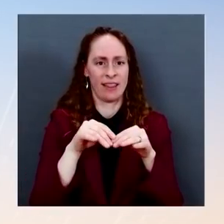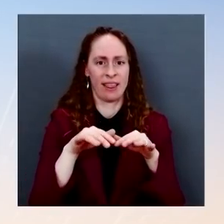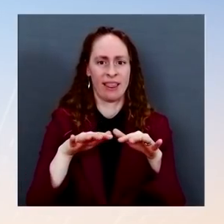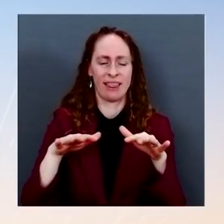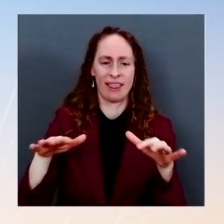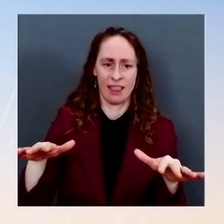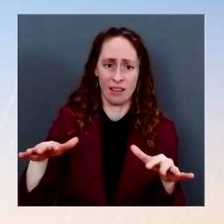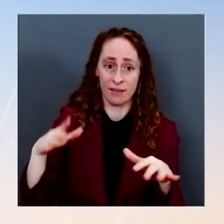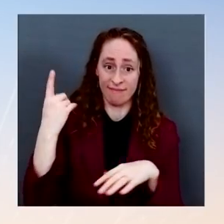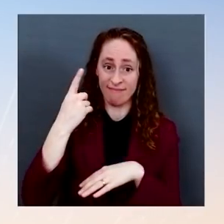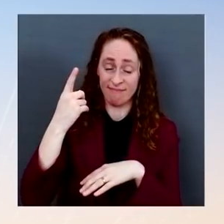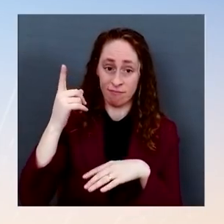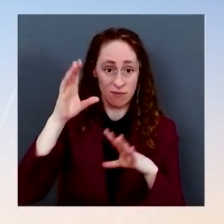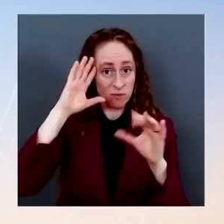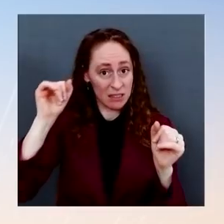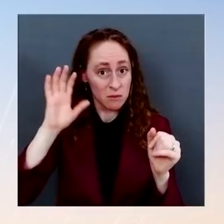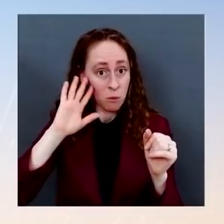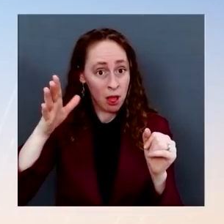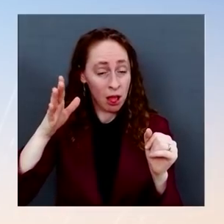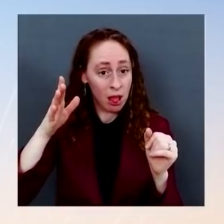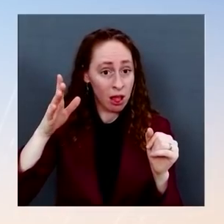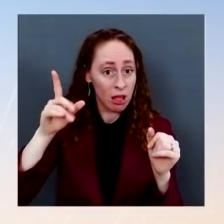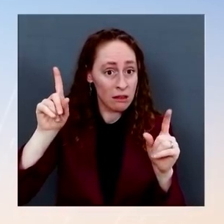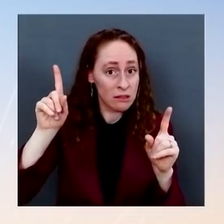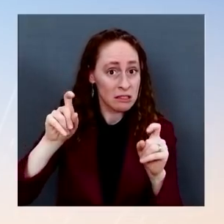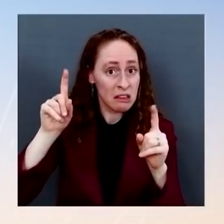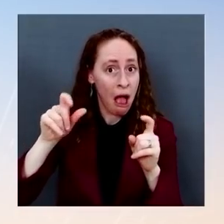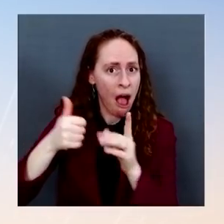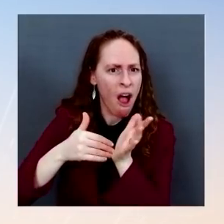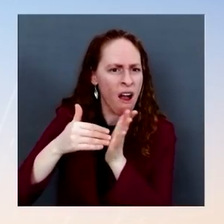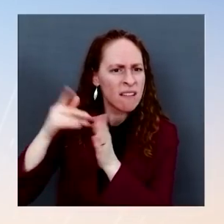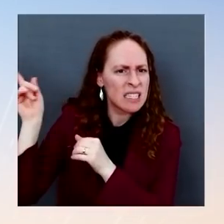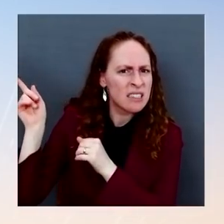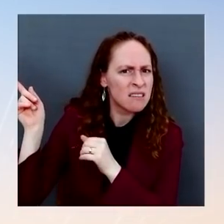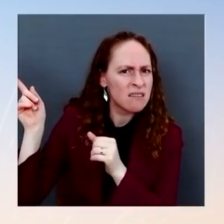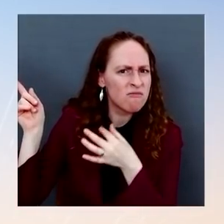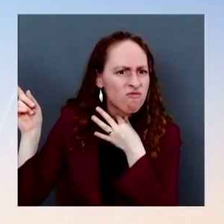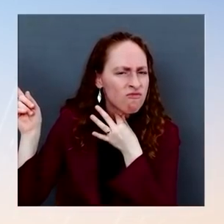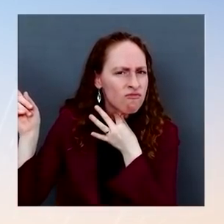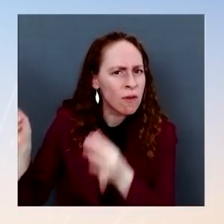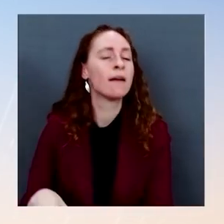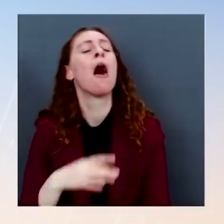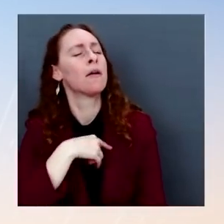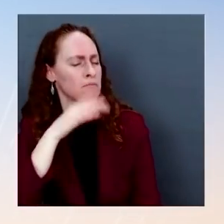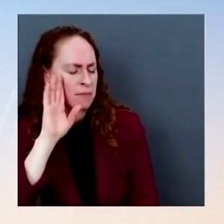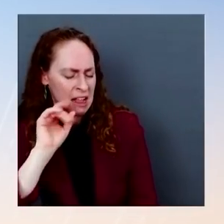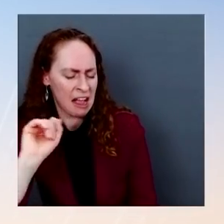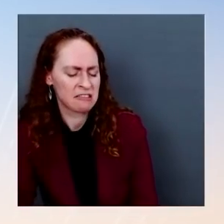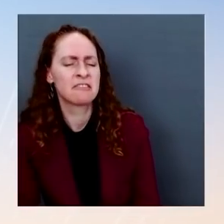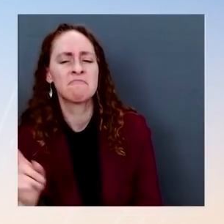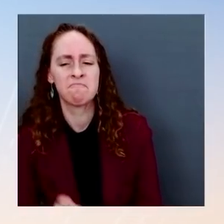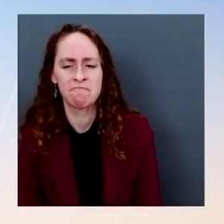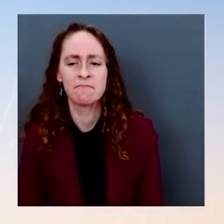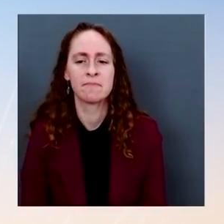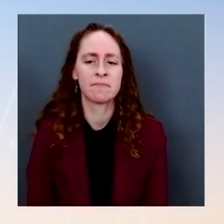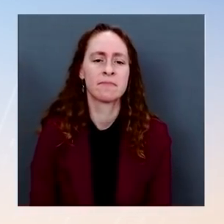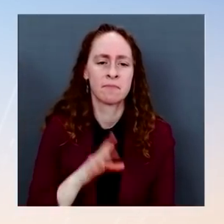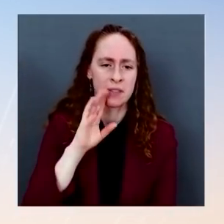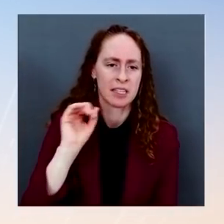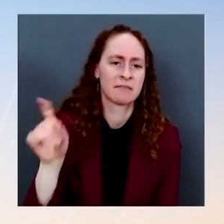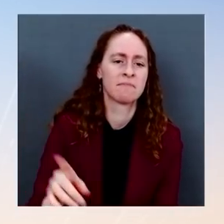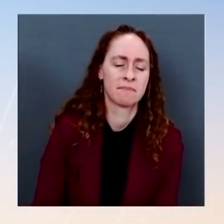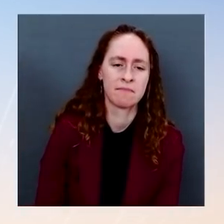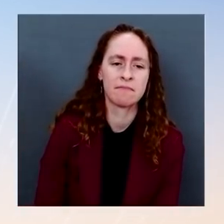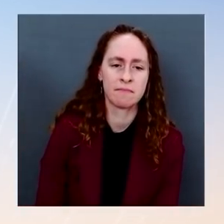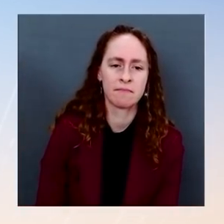will check for you when the last time he was tested. And are there any other protocols on campus right now that are changing to accommodate? For instance, you talked about breakthrough cases. That's